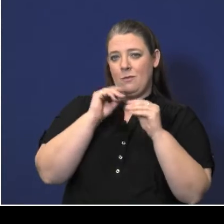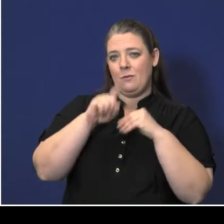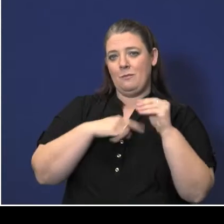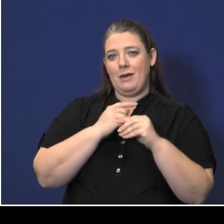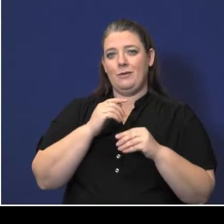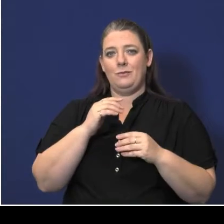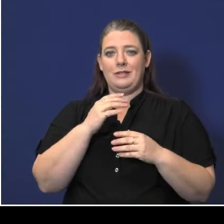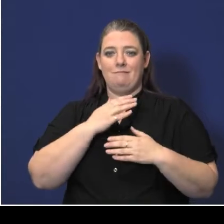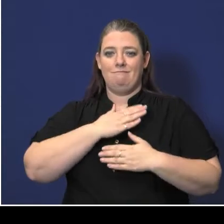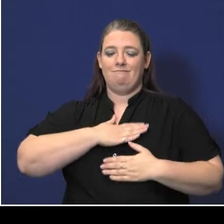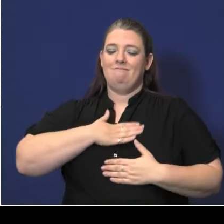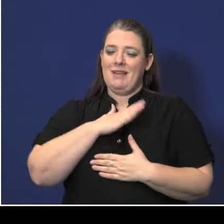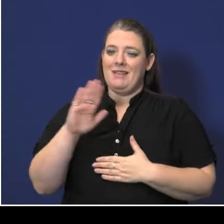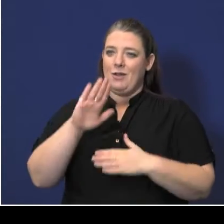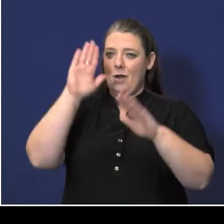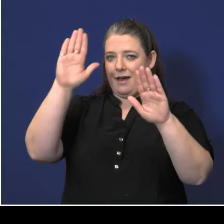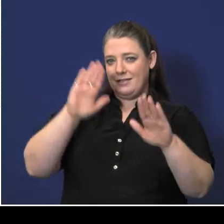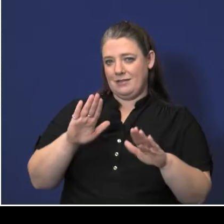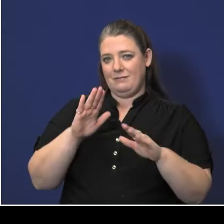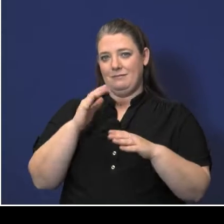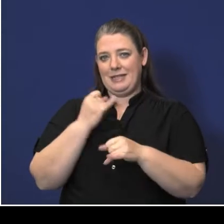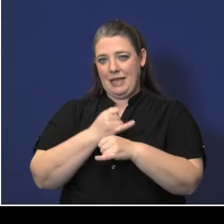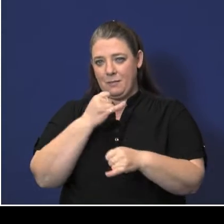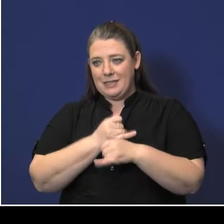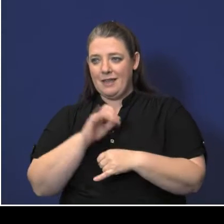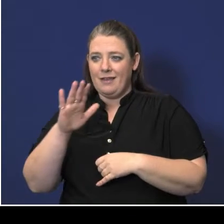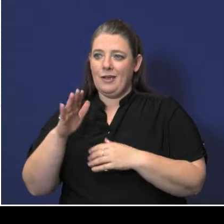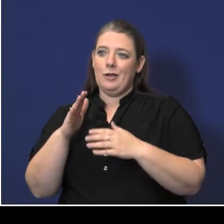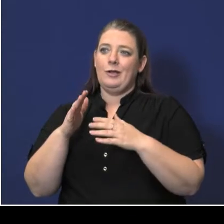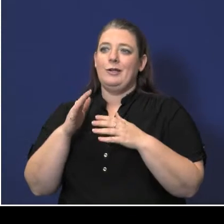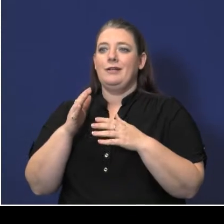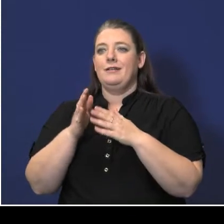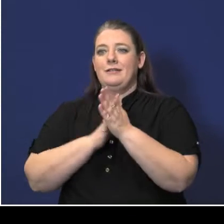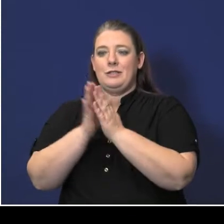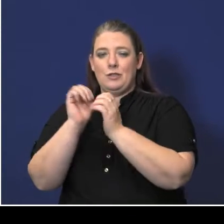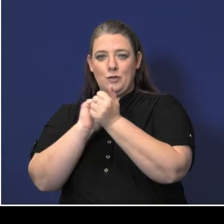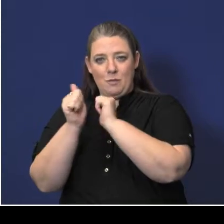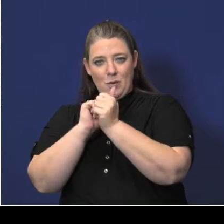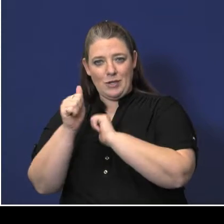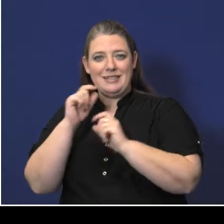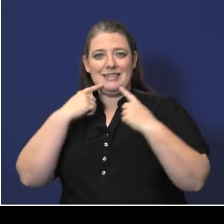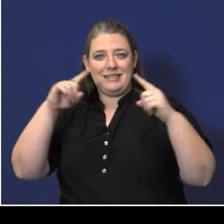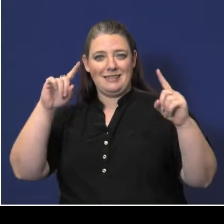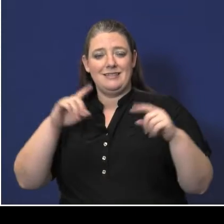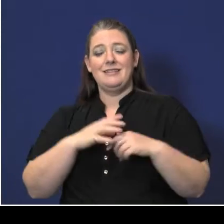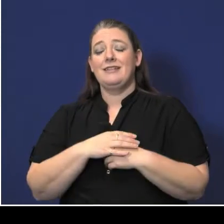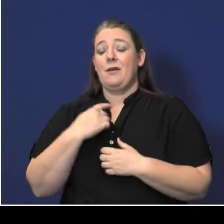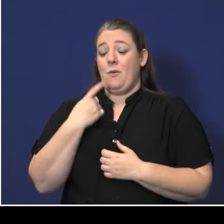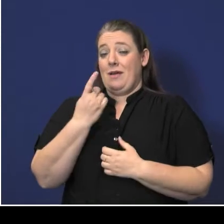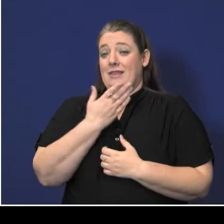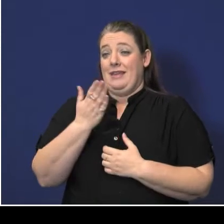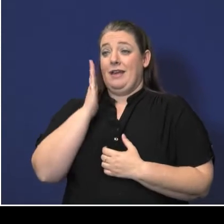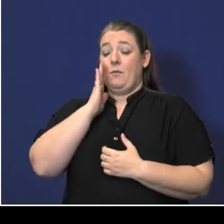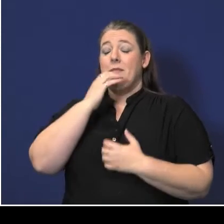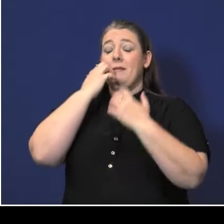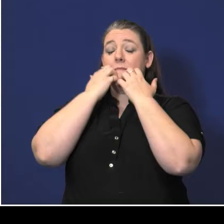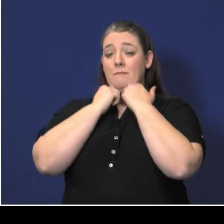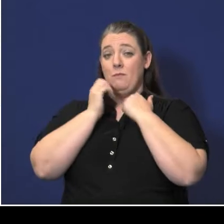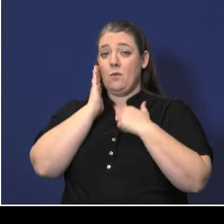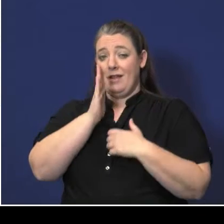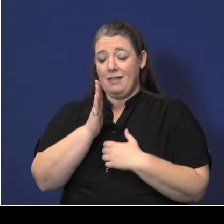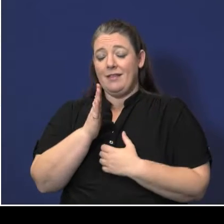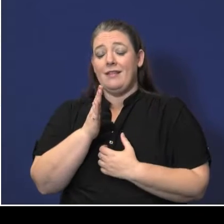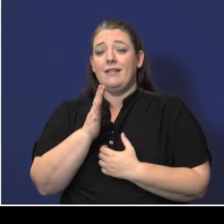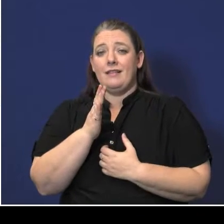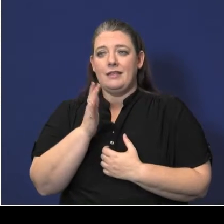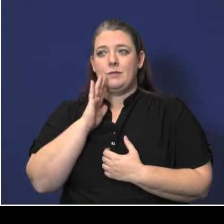great campus with their academic success, extracurricular success. And one of the things that I'm going to be passionate about is making sure that